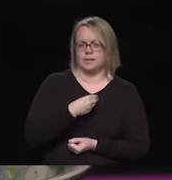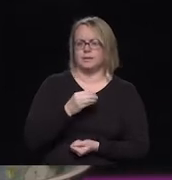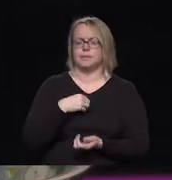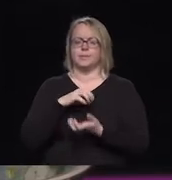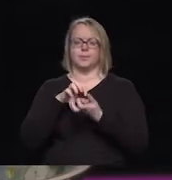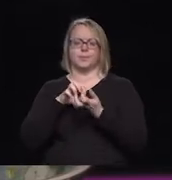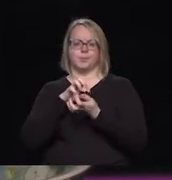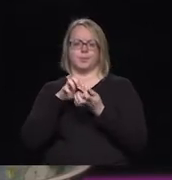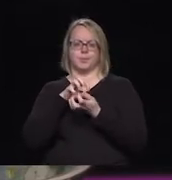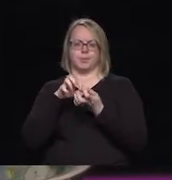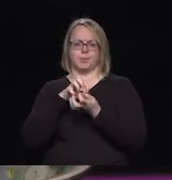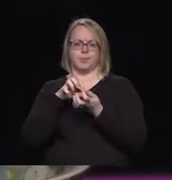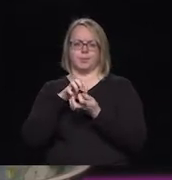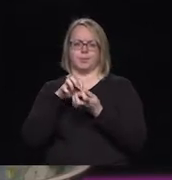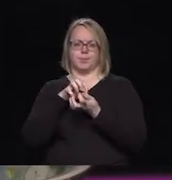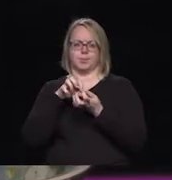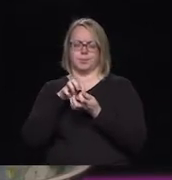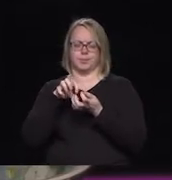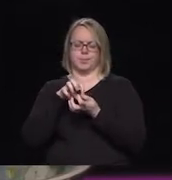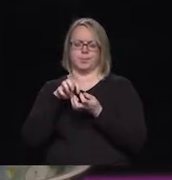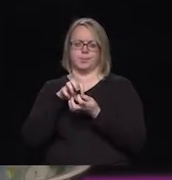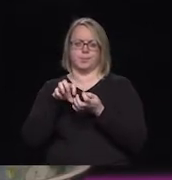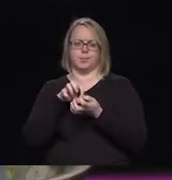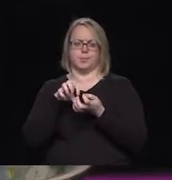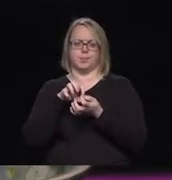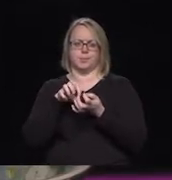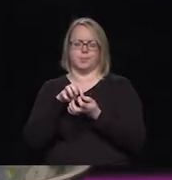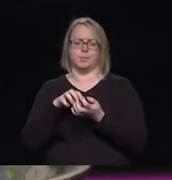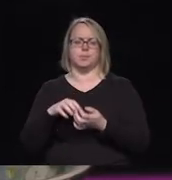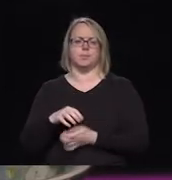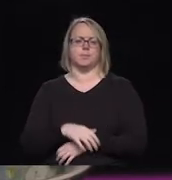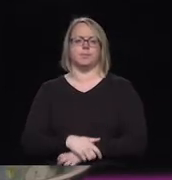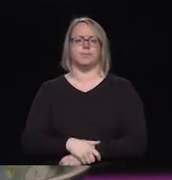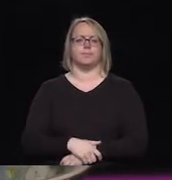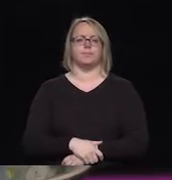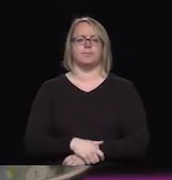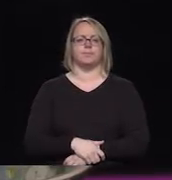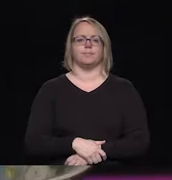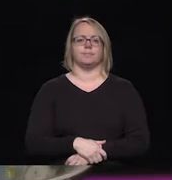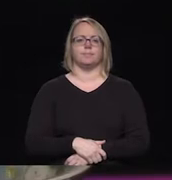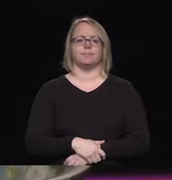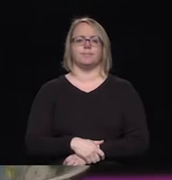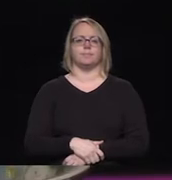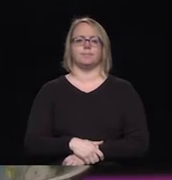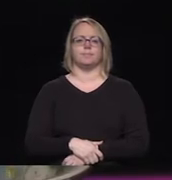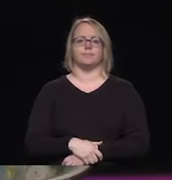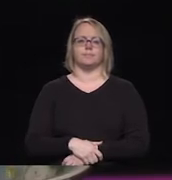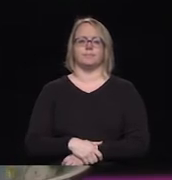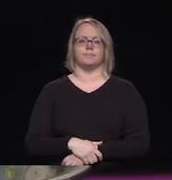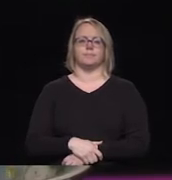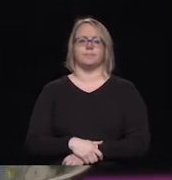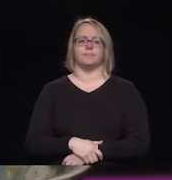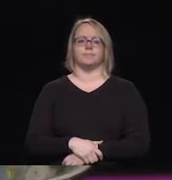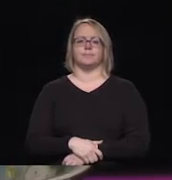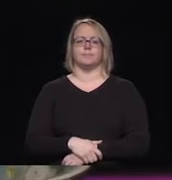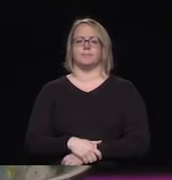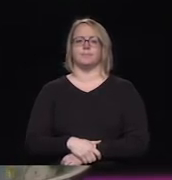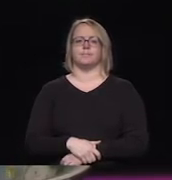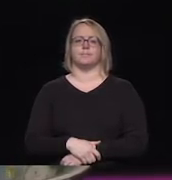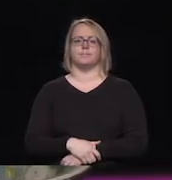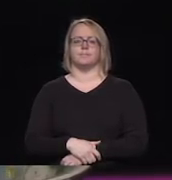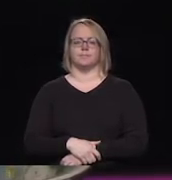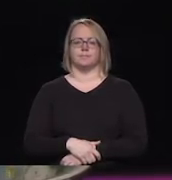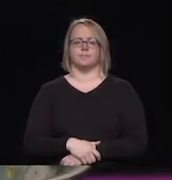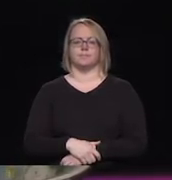So you still want to have a dark, dark shade of blue-green, but you're adding